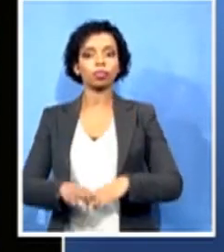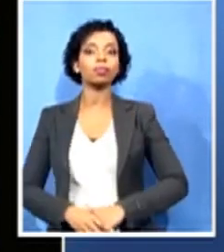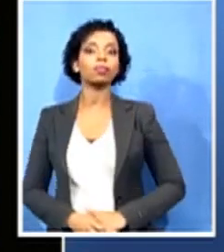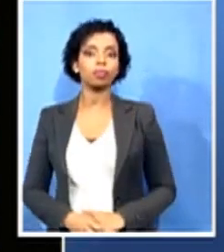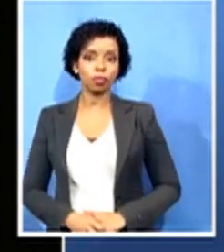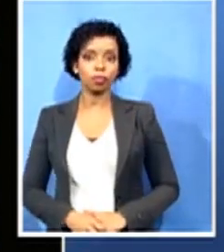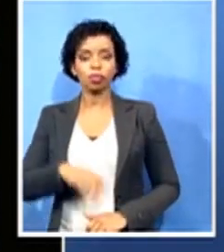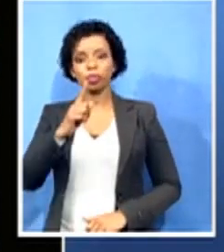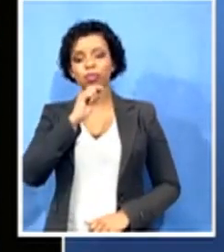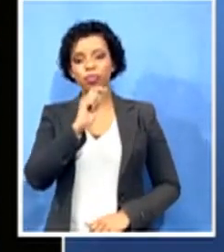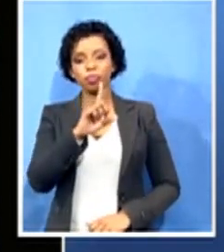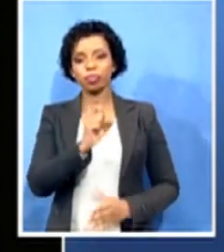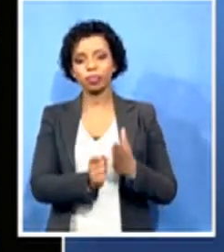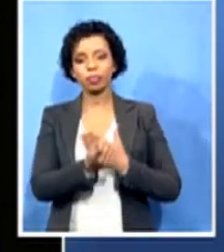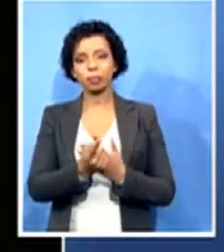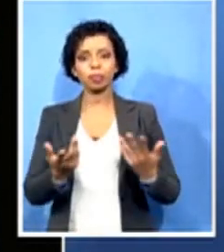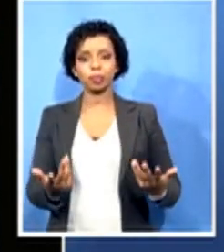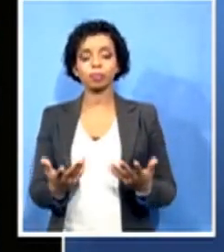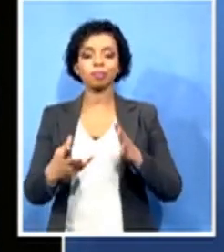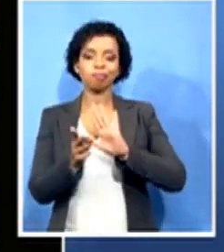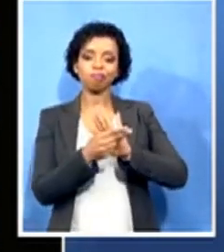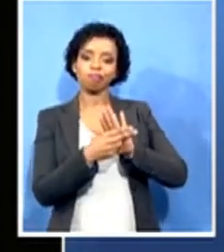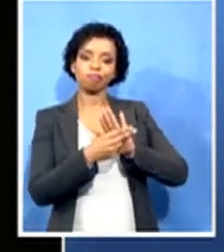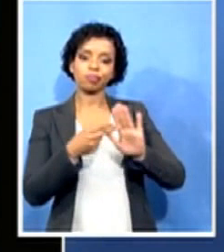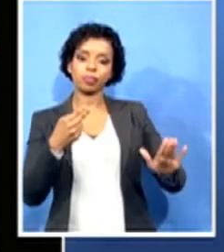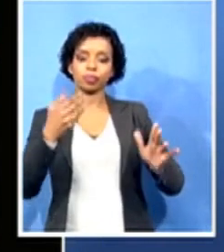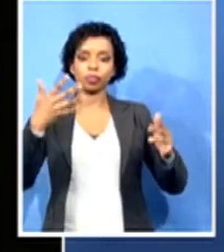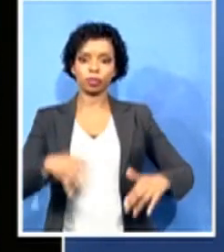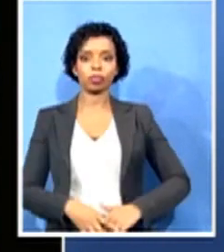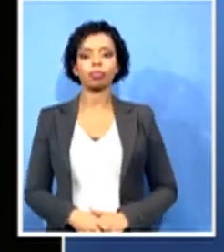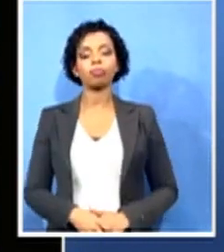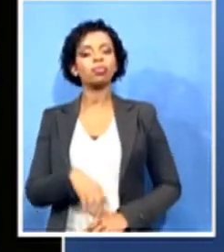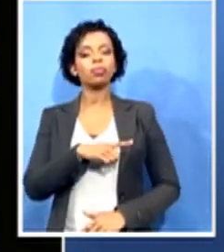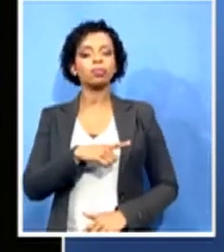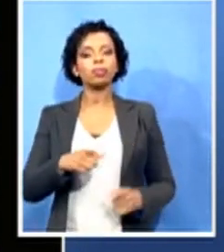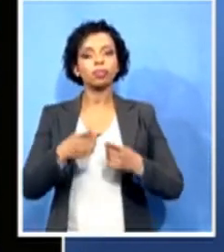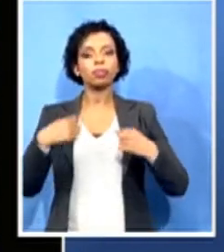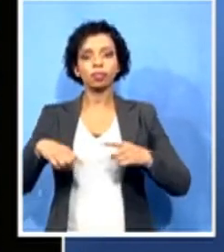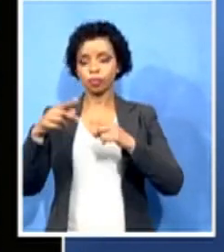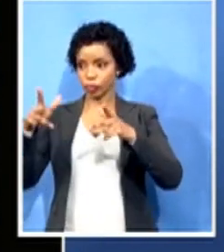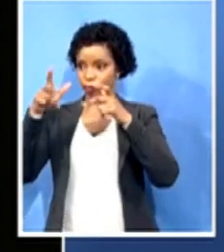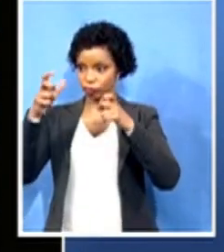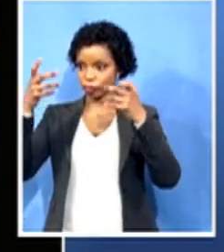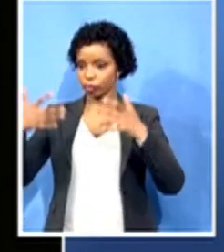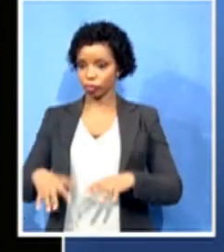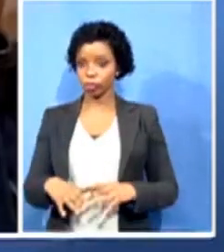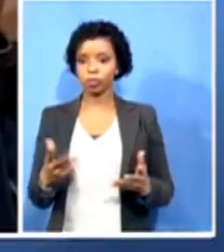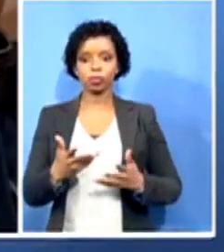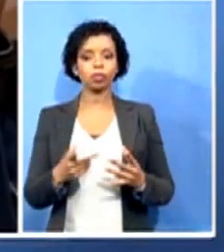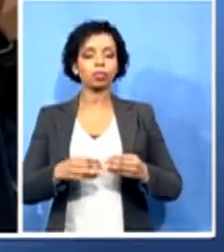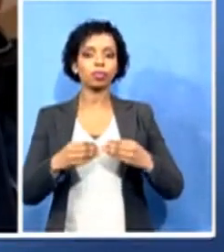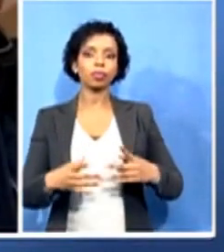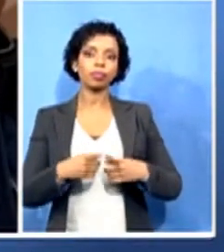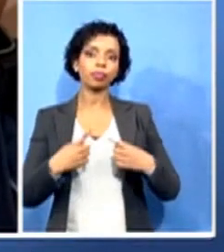we have already seen the trends where many of our members are blacklisted. But we are trying